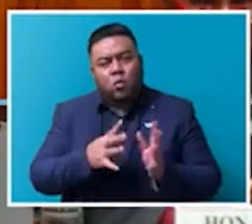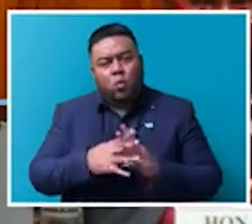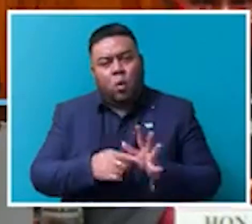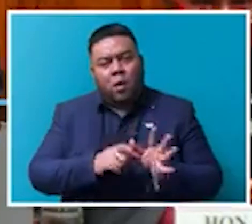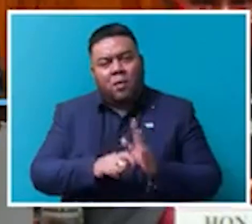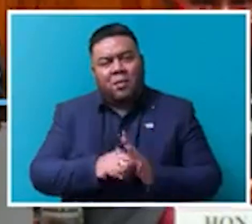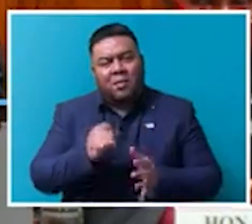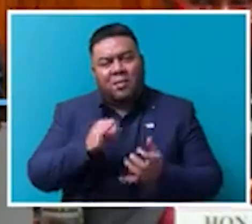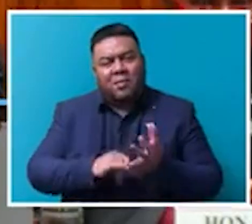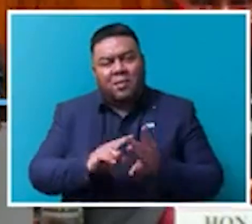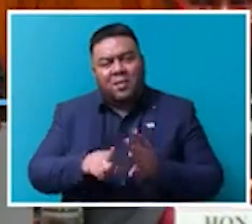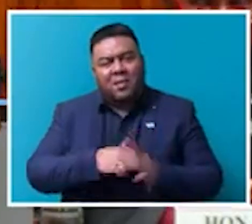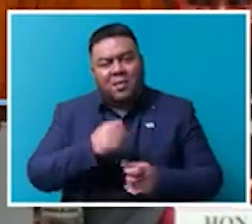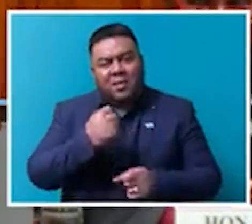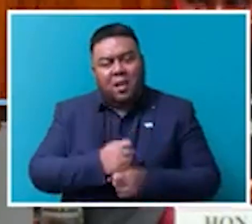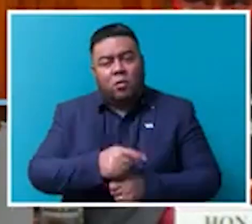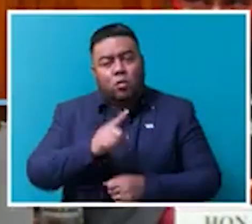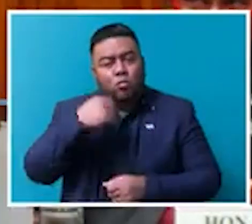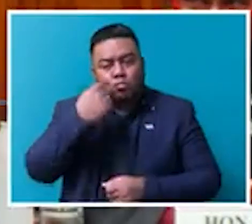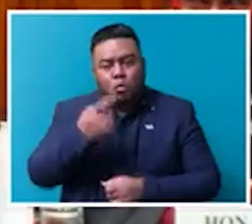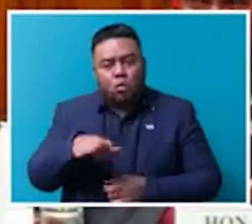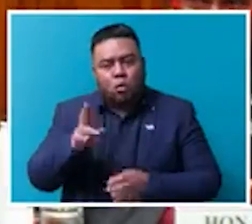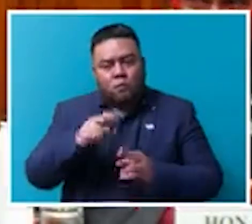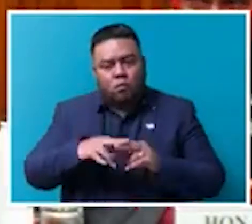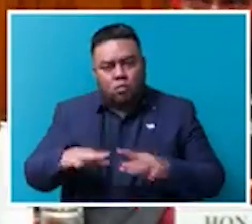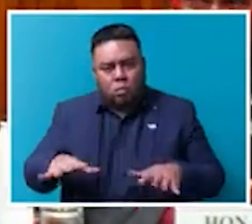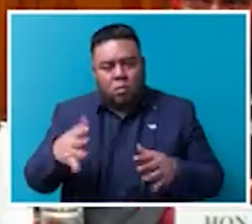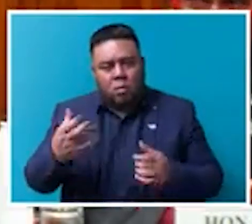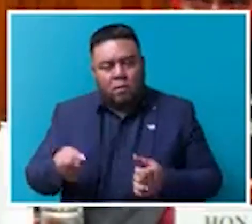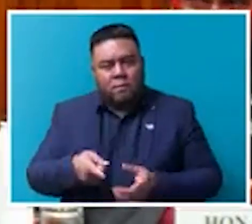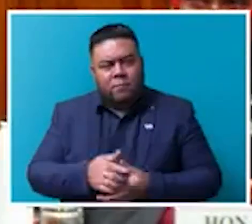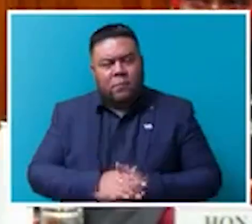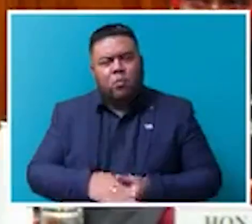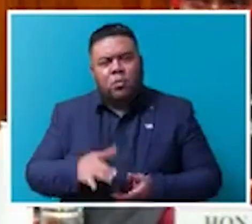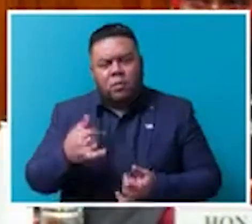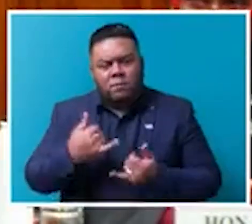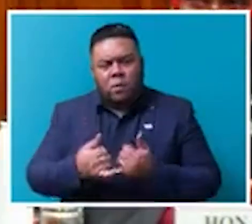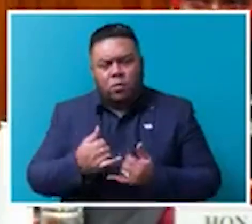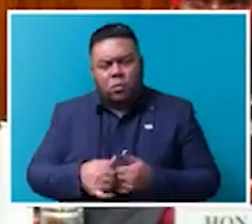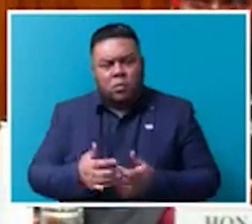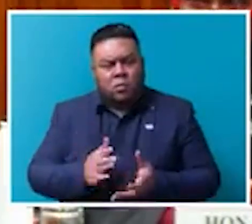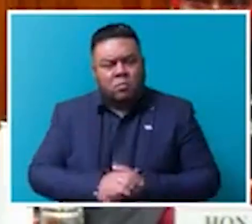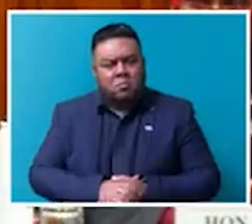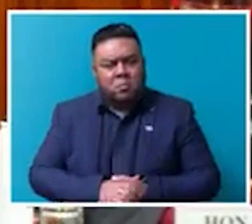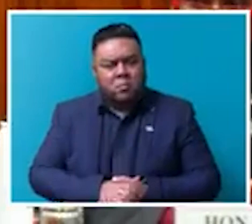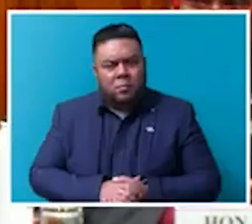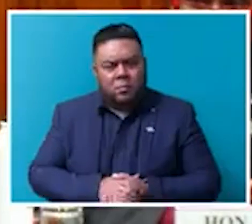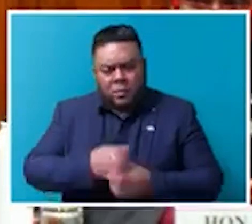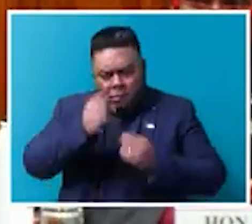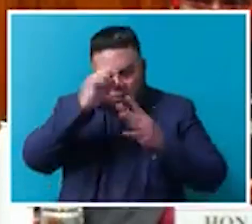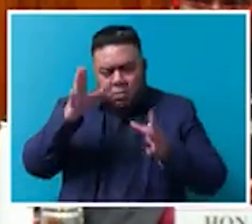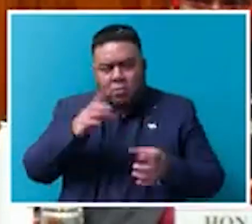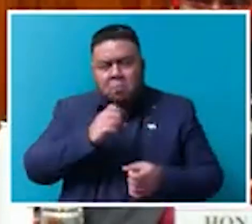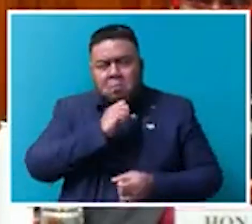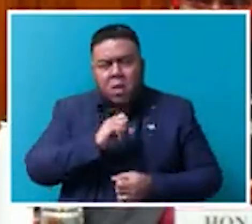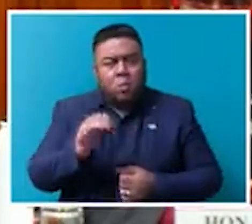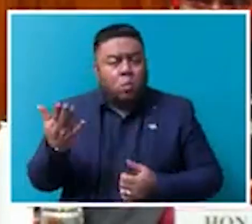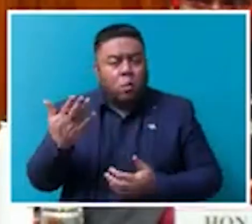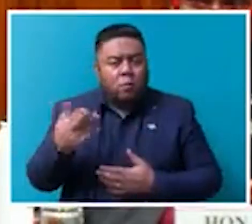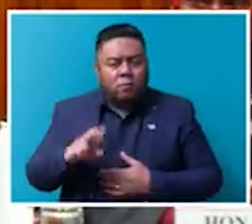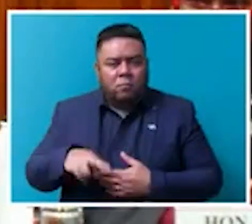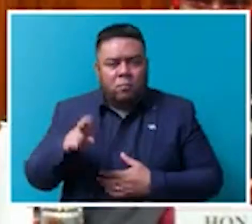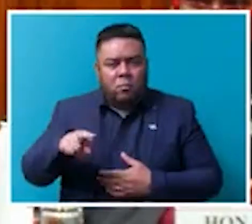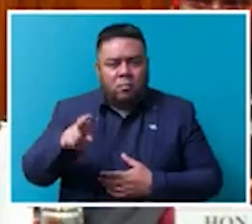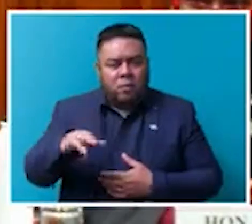the funeral is tomorrow at Raralevu Cemetery. He was a very prominent person in Rewa, having served